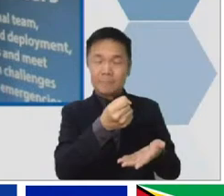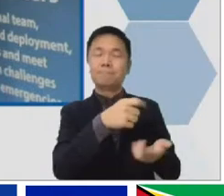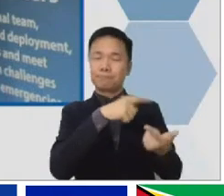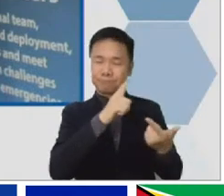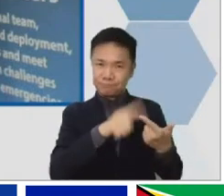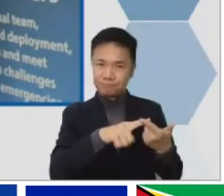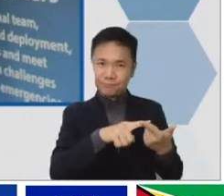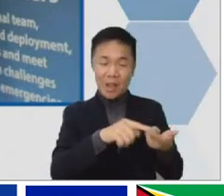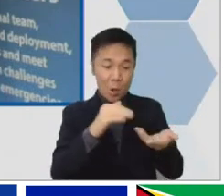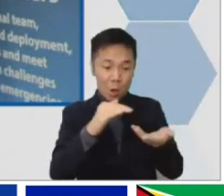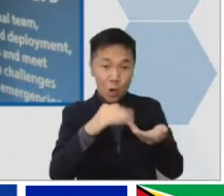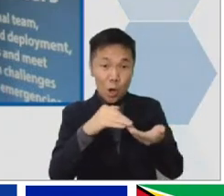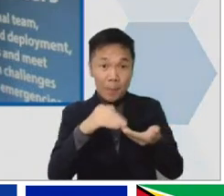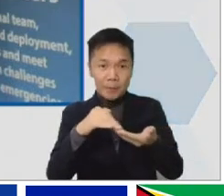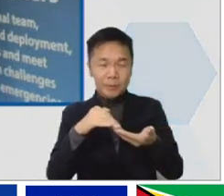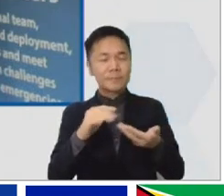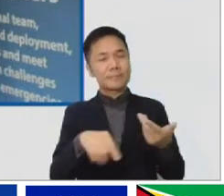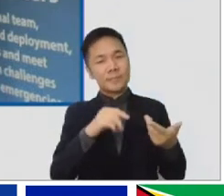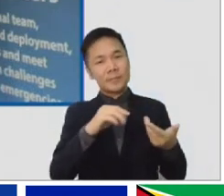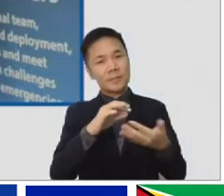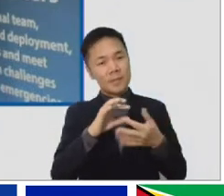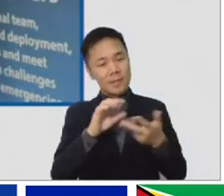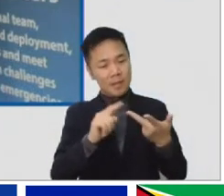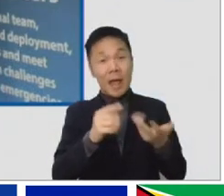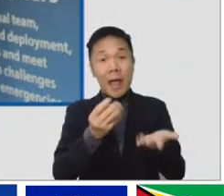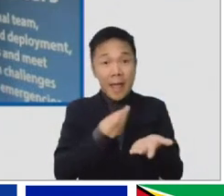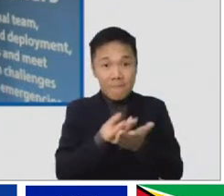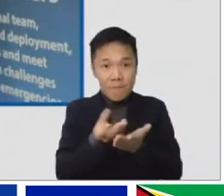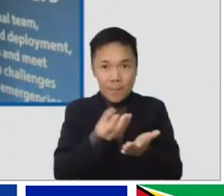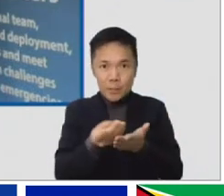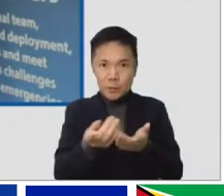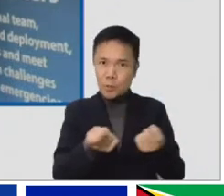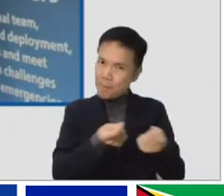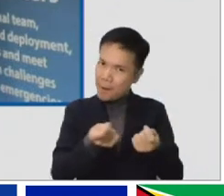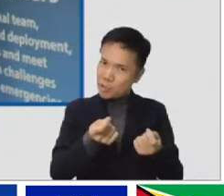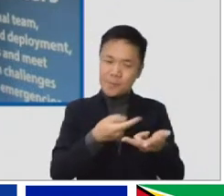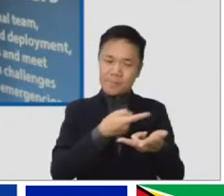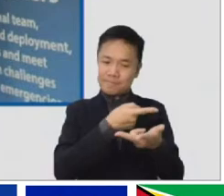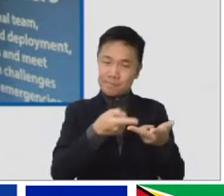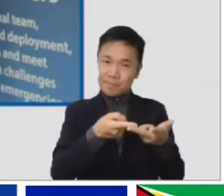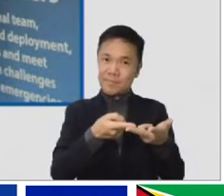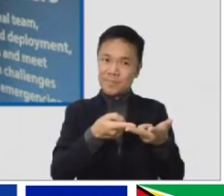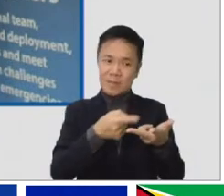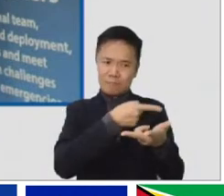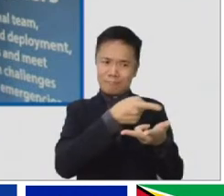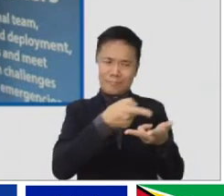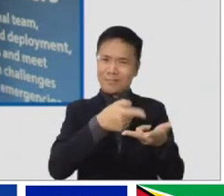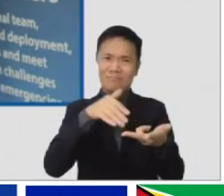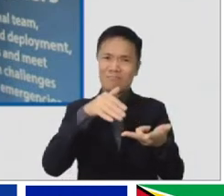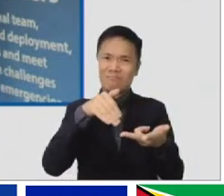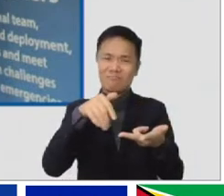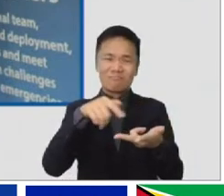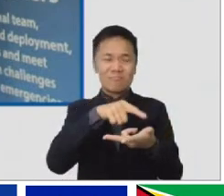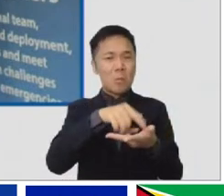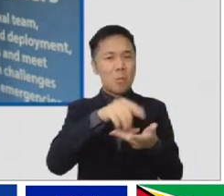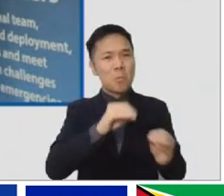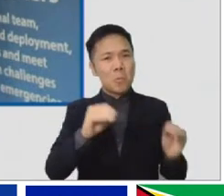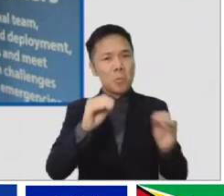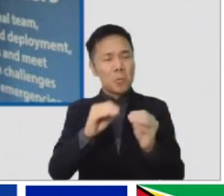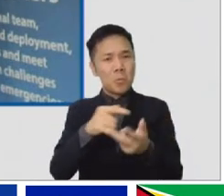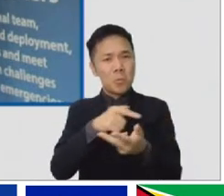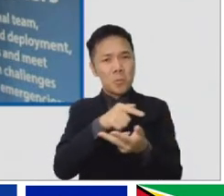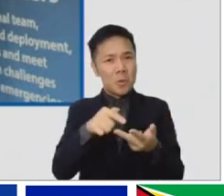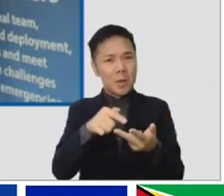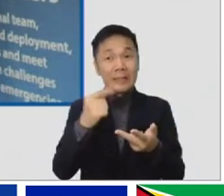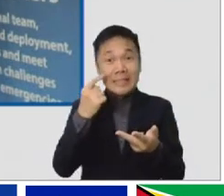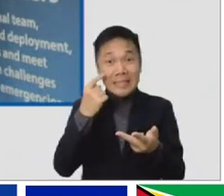practices. Information management on risks is not the property of a sector or of an area. It is the property